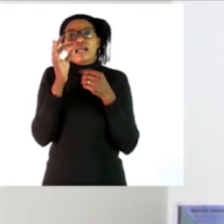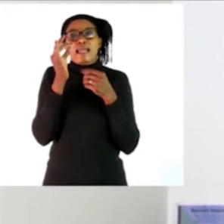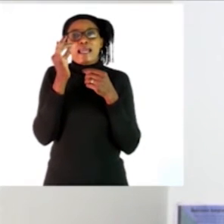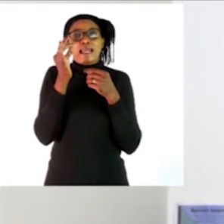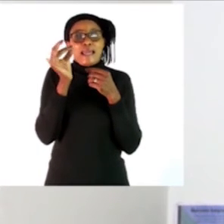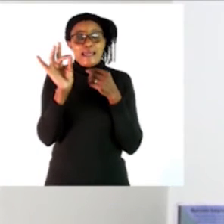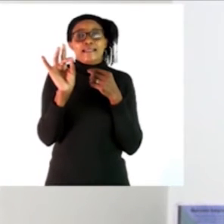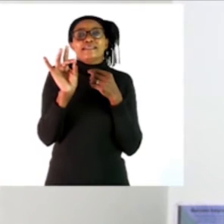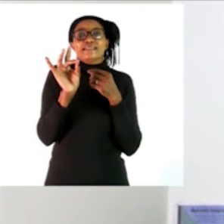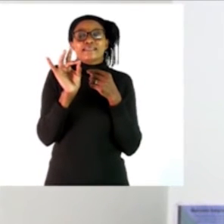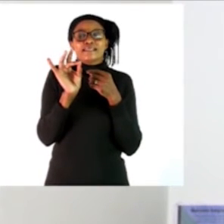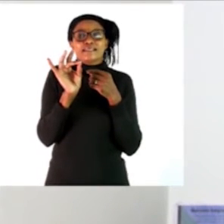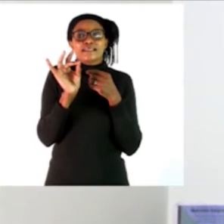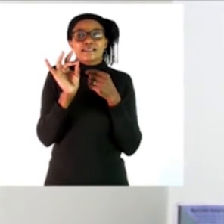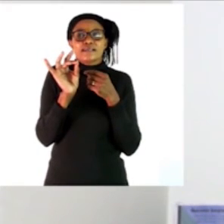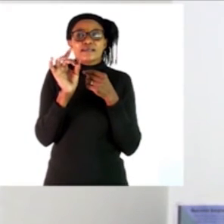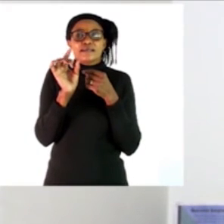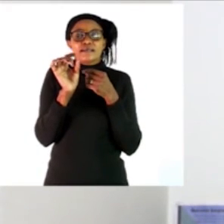8.